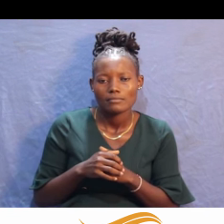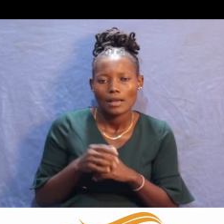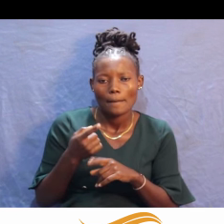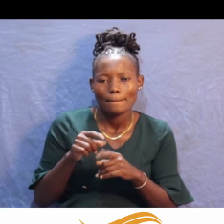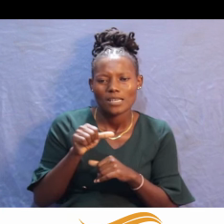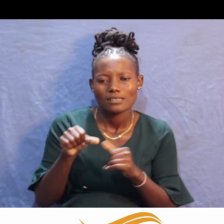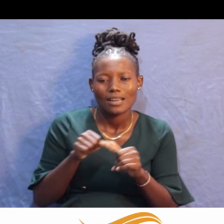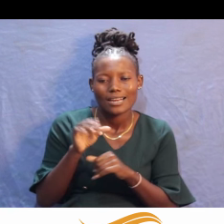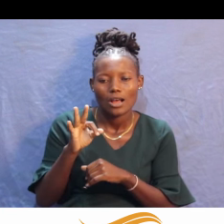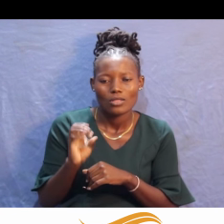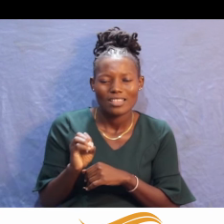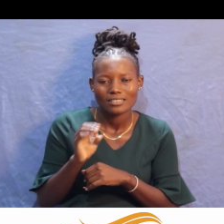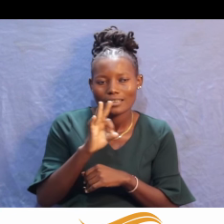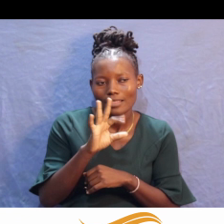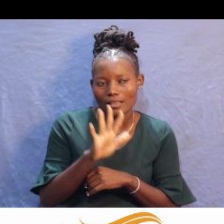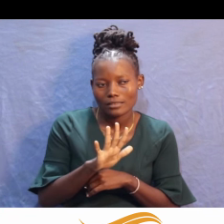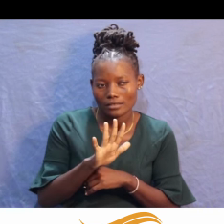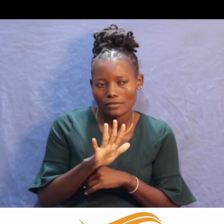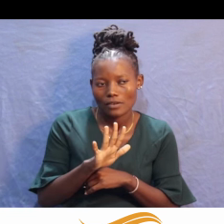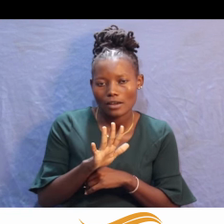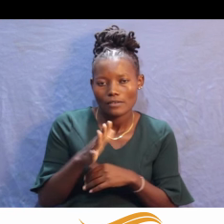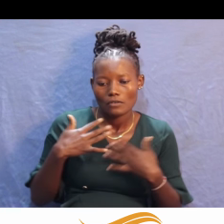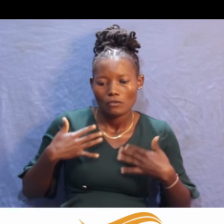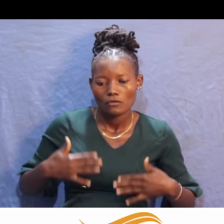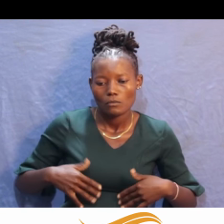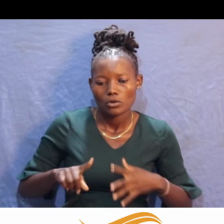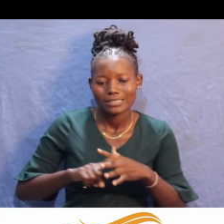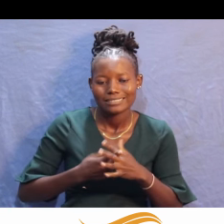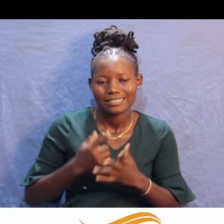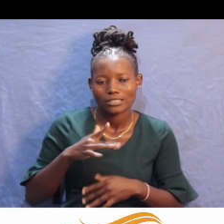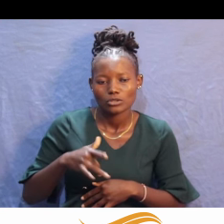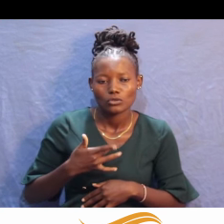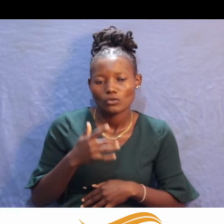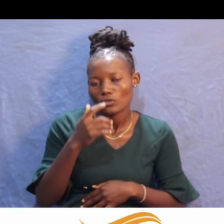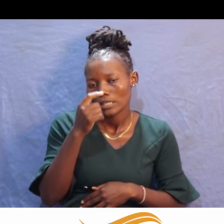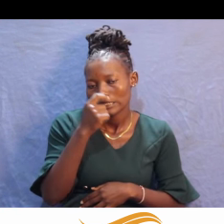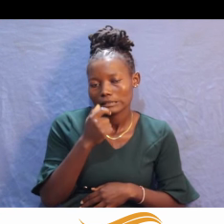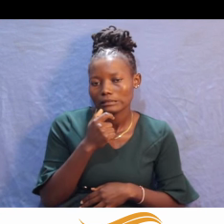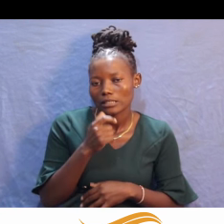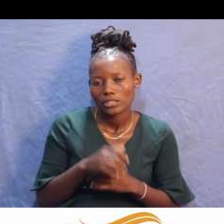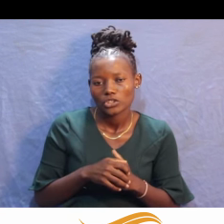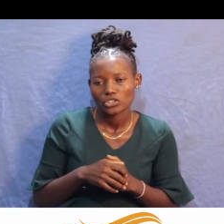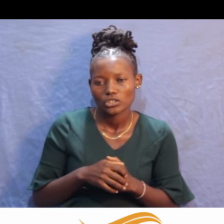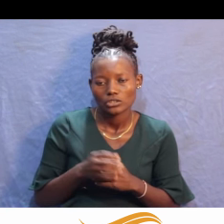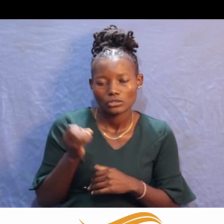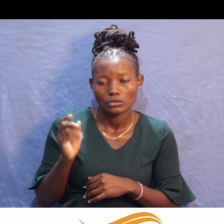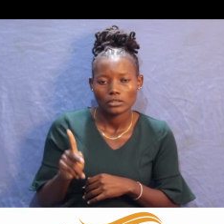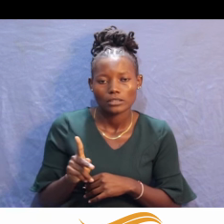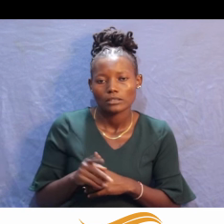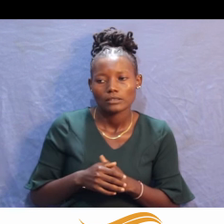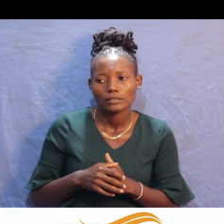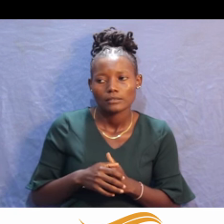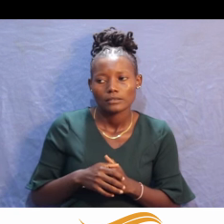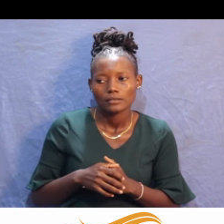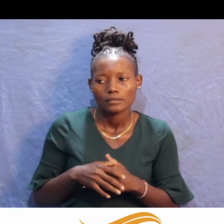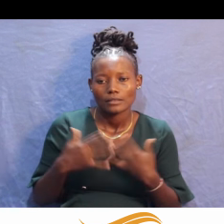around 30, 35, your body starts to feel its age. Okay.